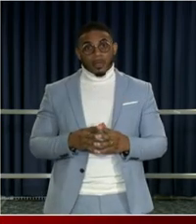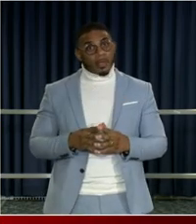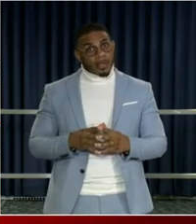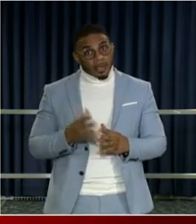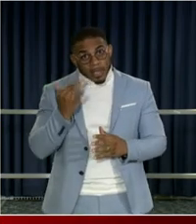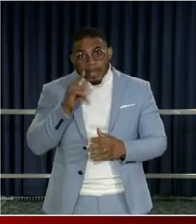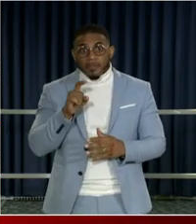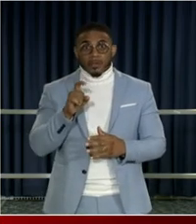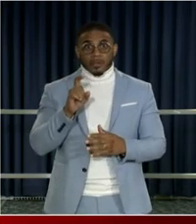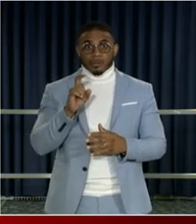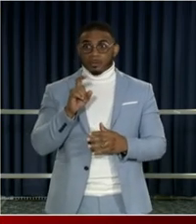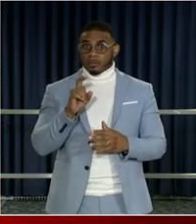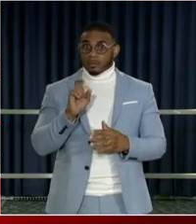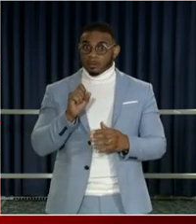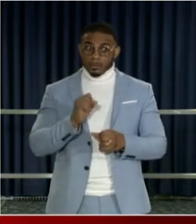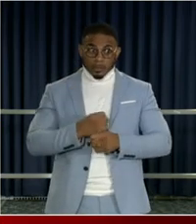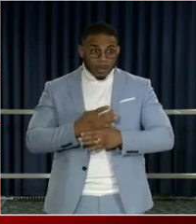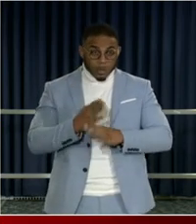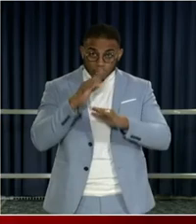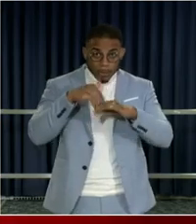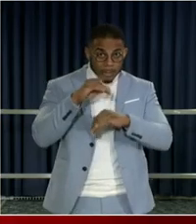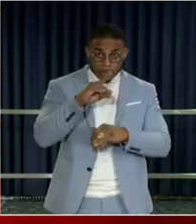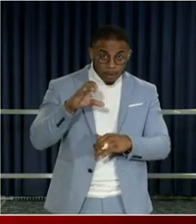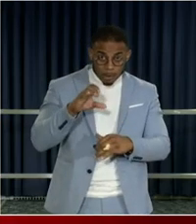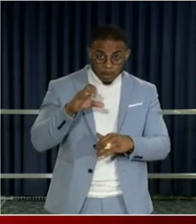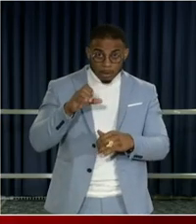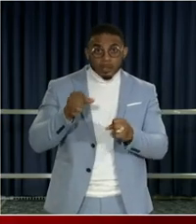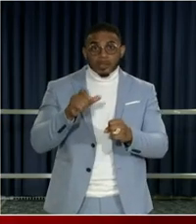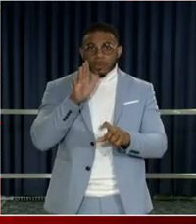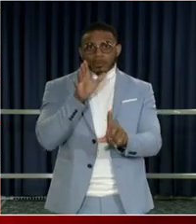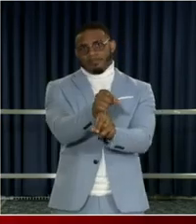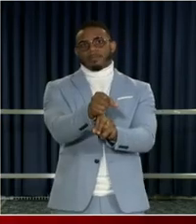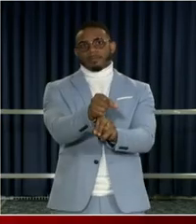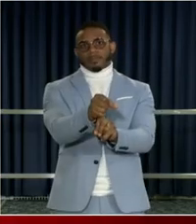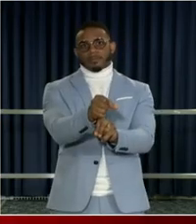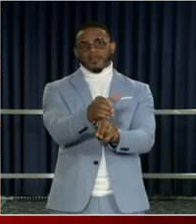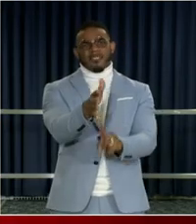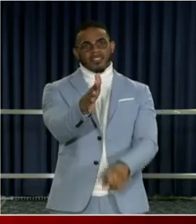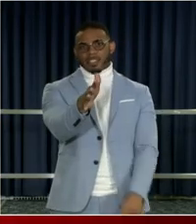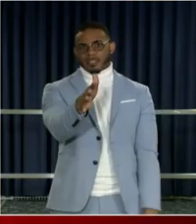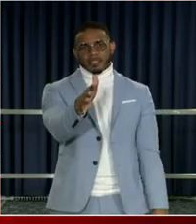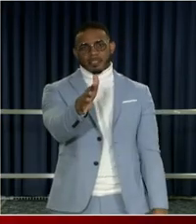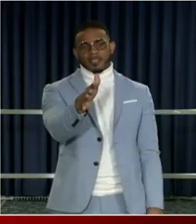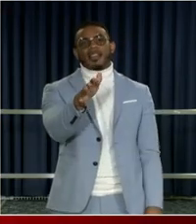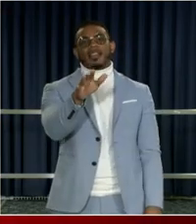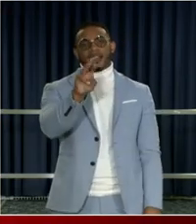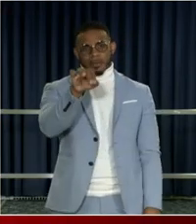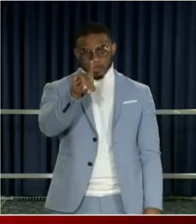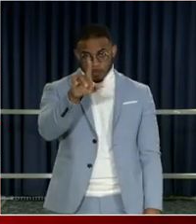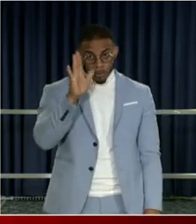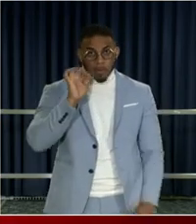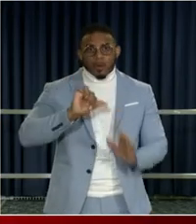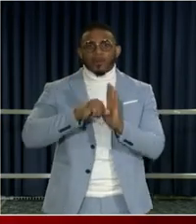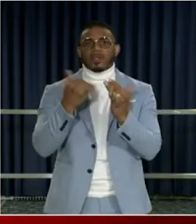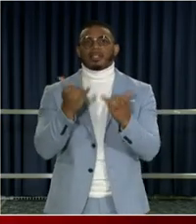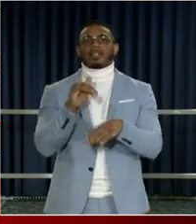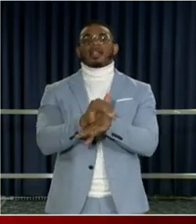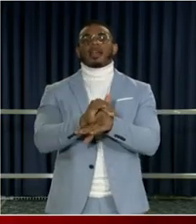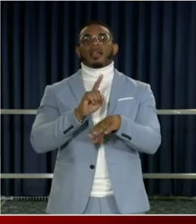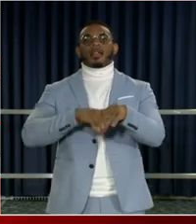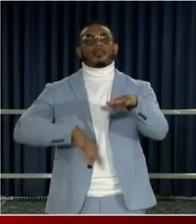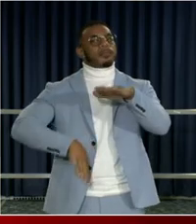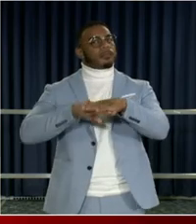if you mean to cause trouble on the streets of Washington, D.C., you will be arrested. MPD will enforce tonight's